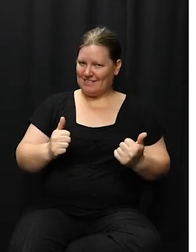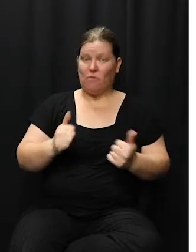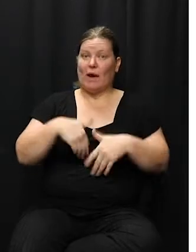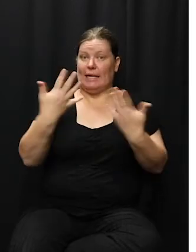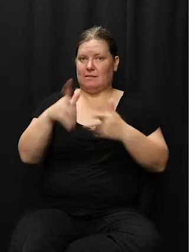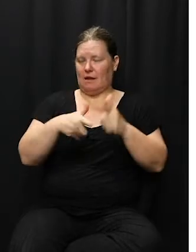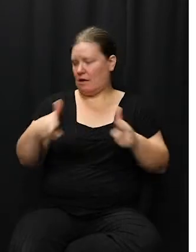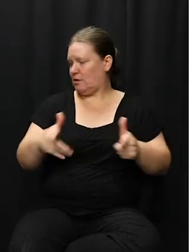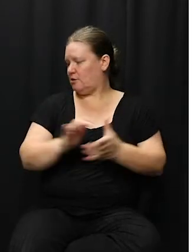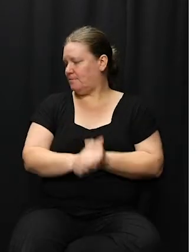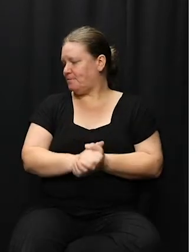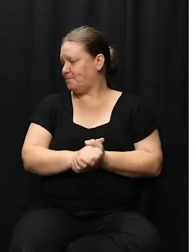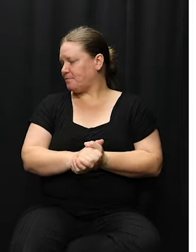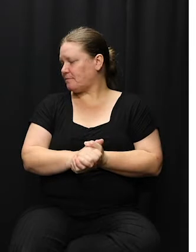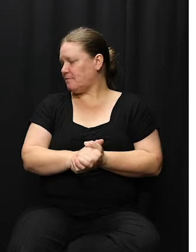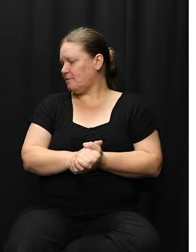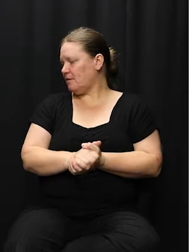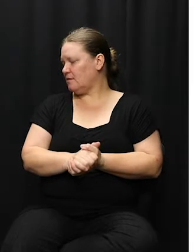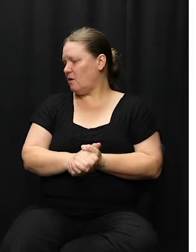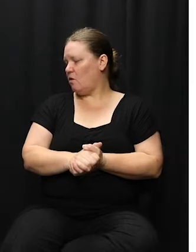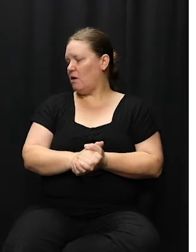in all sign languages, rather.